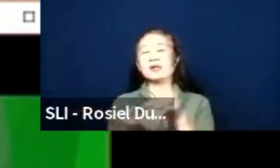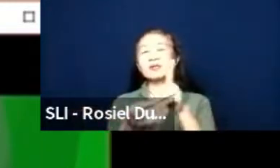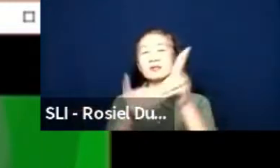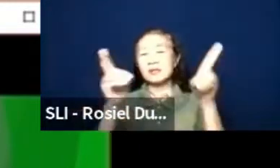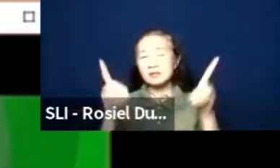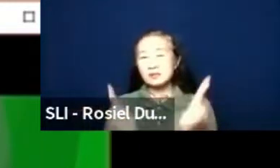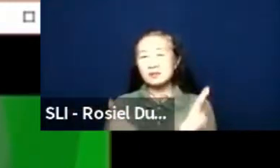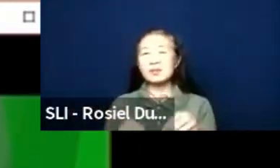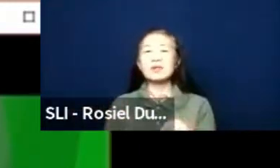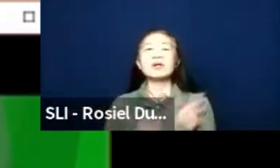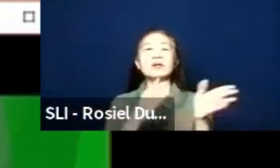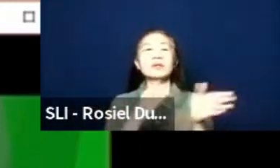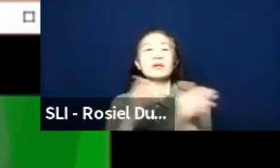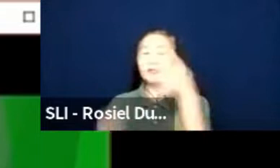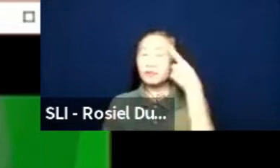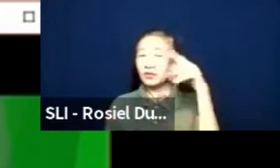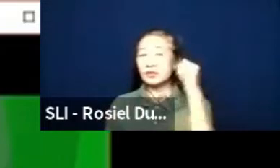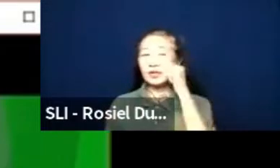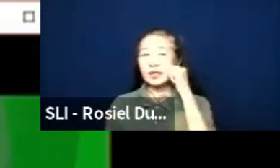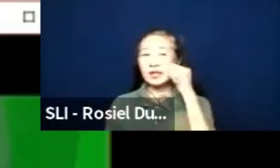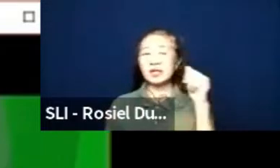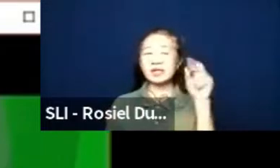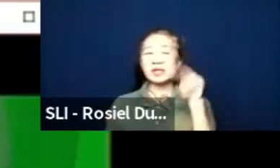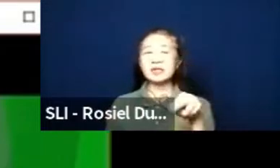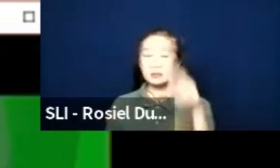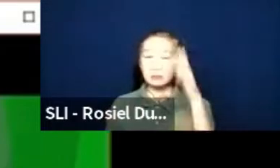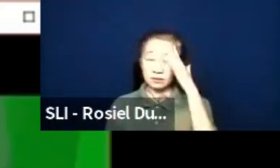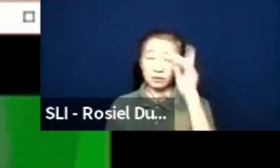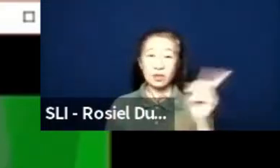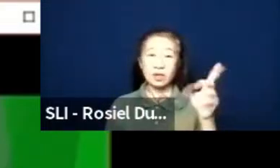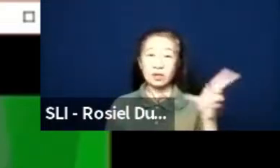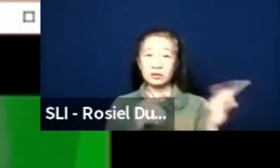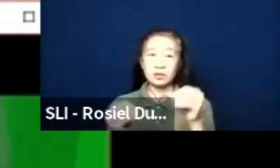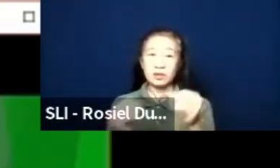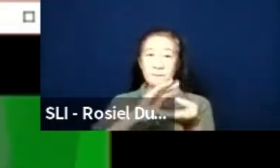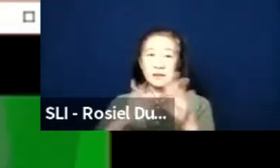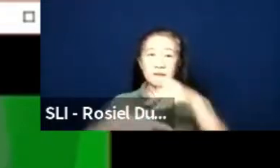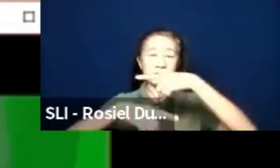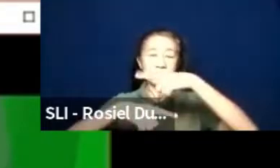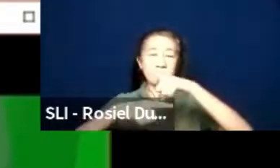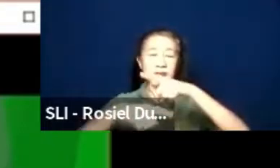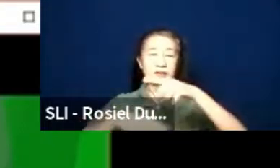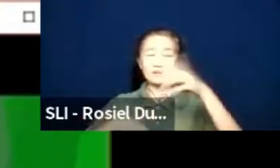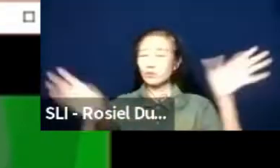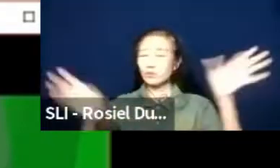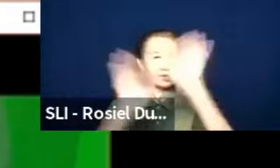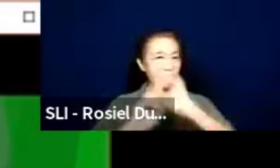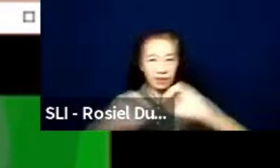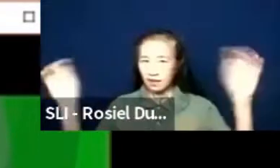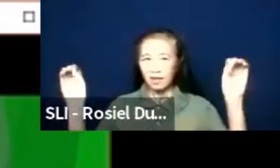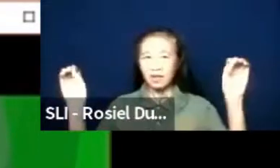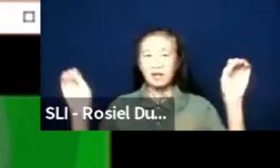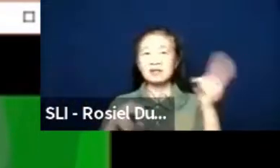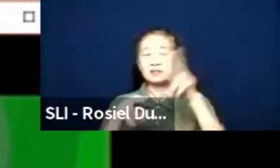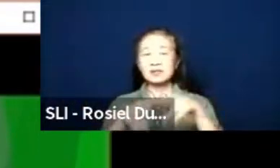plan for your daily needs and know what you will do if they become limited or unavailable. Additional